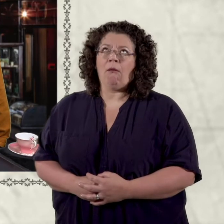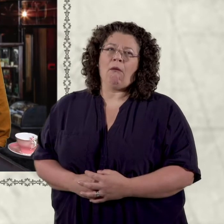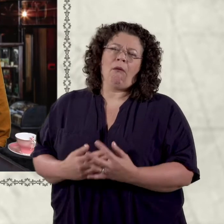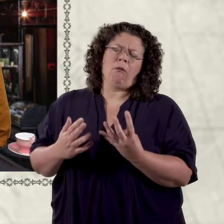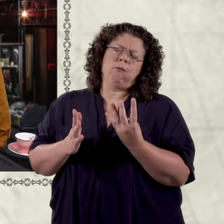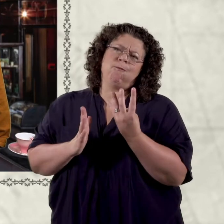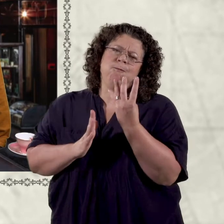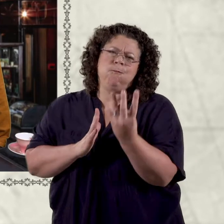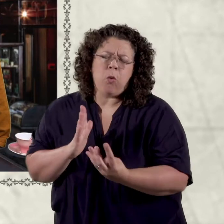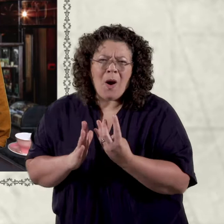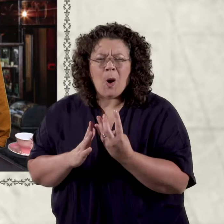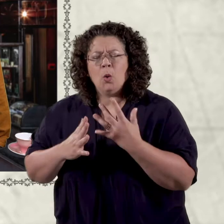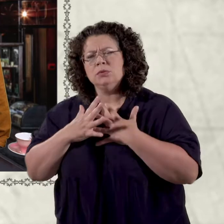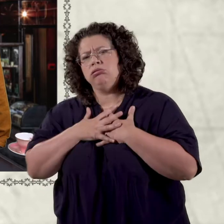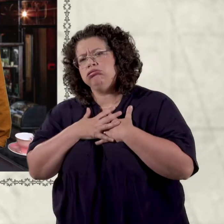More hours.